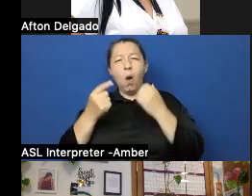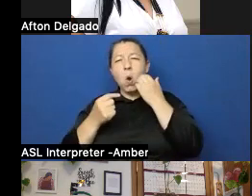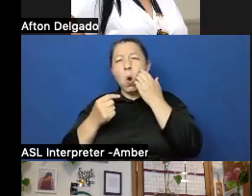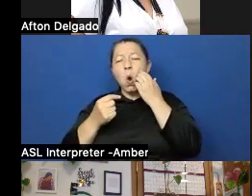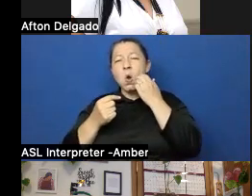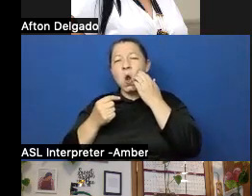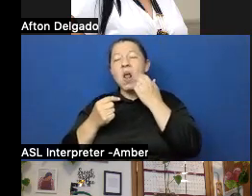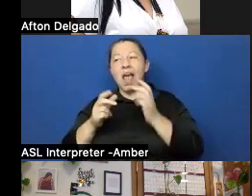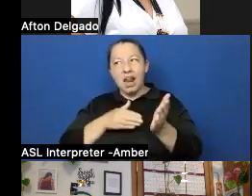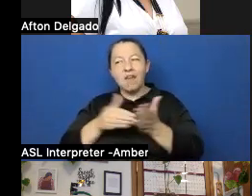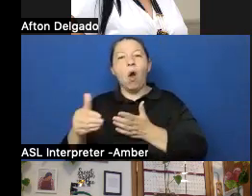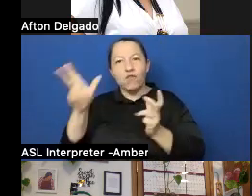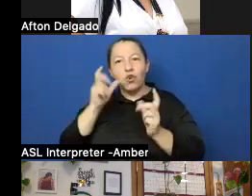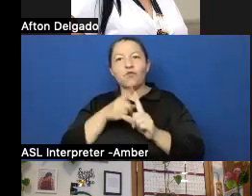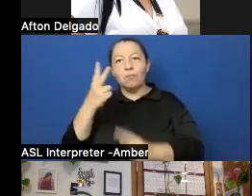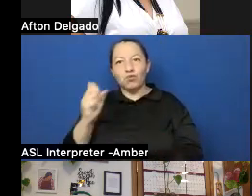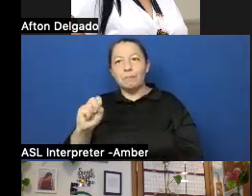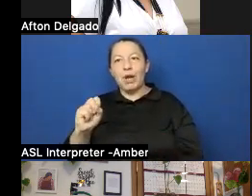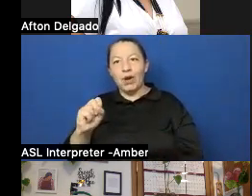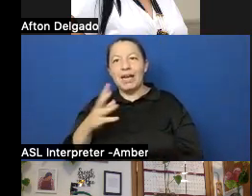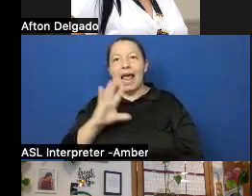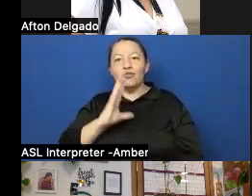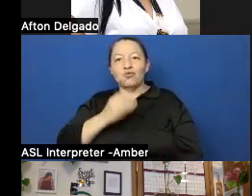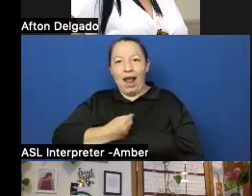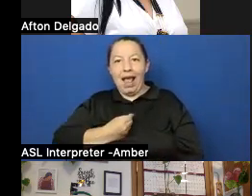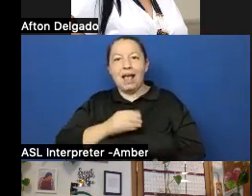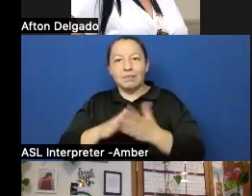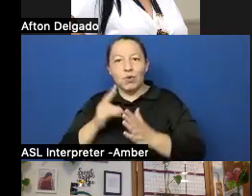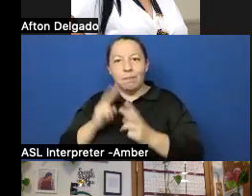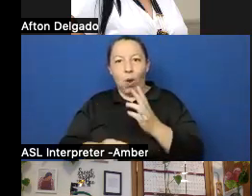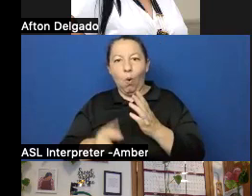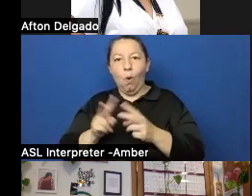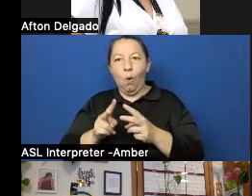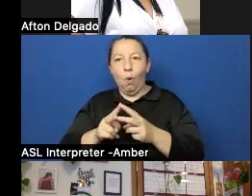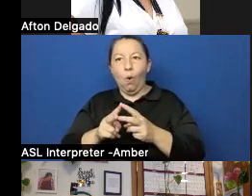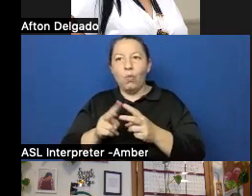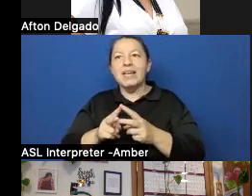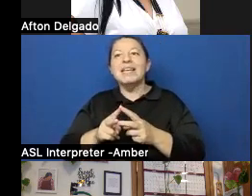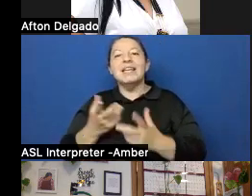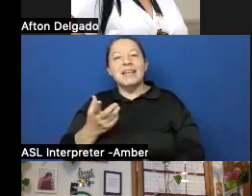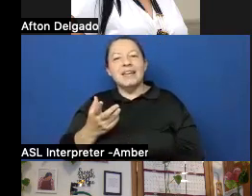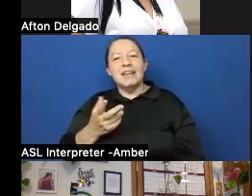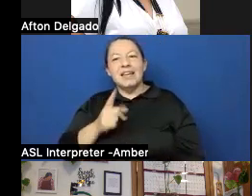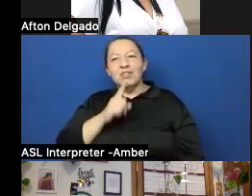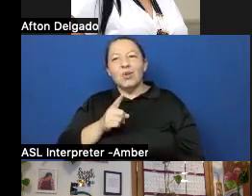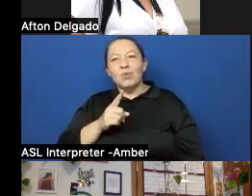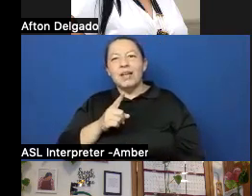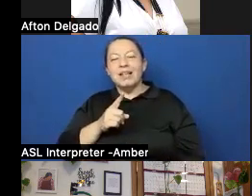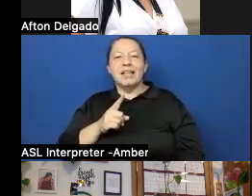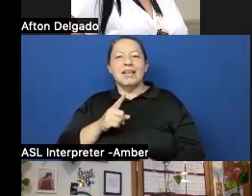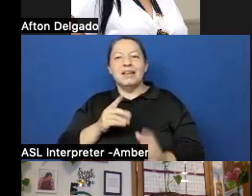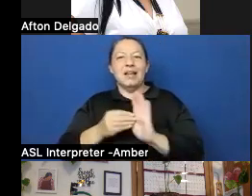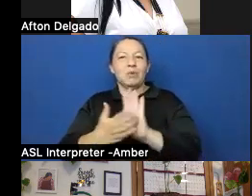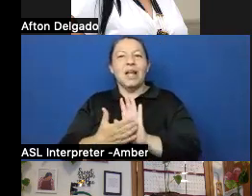from our Two-Spirit community and trans community, it's the fetishization and sexualization of our LGBTQ Native